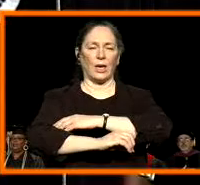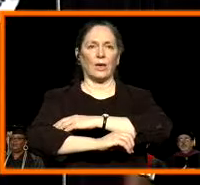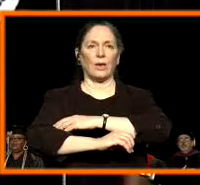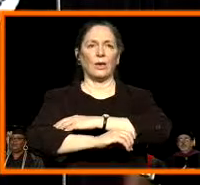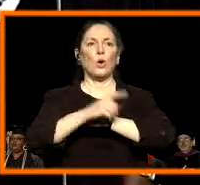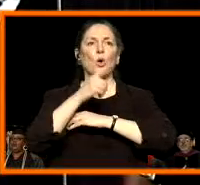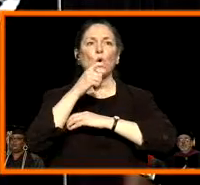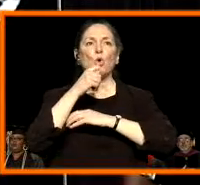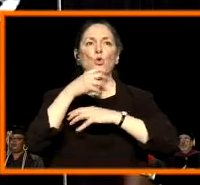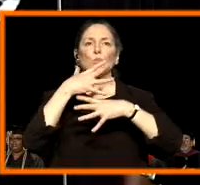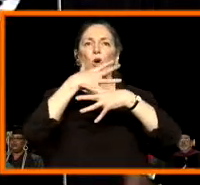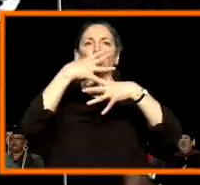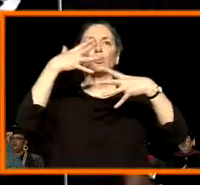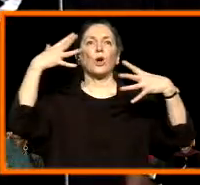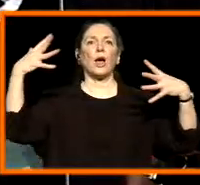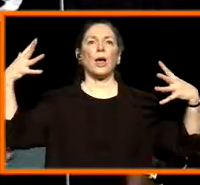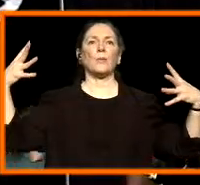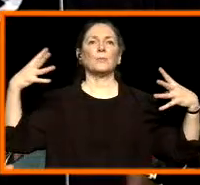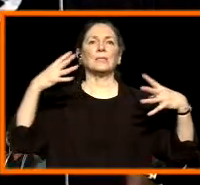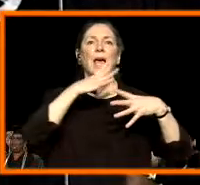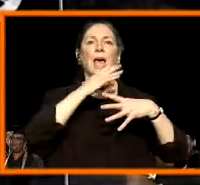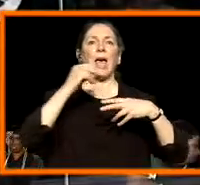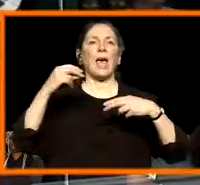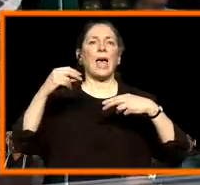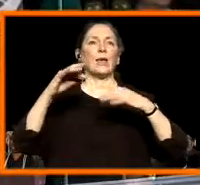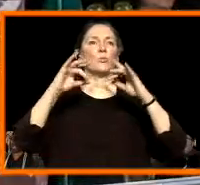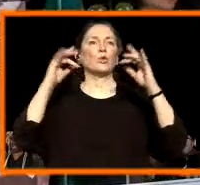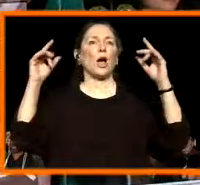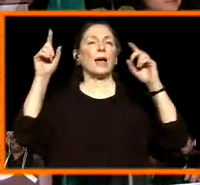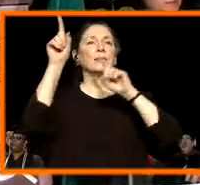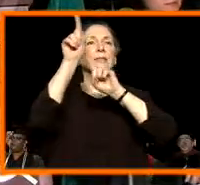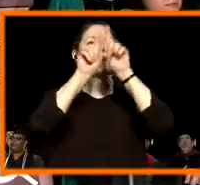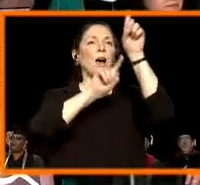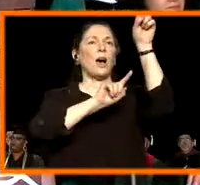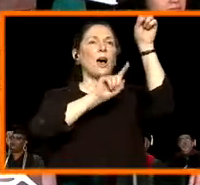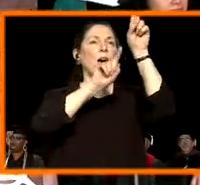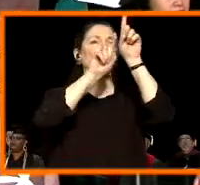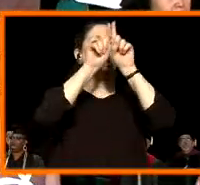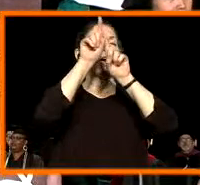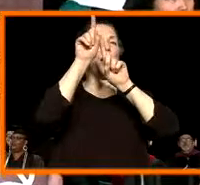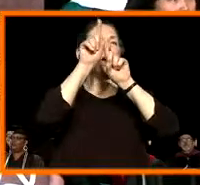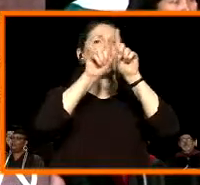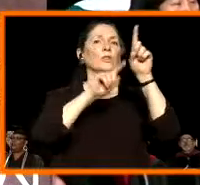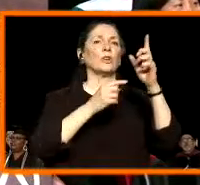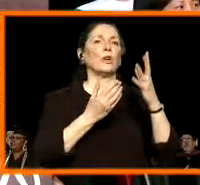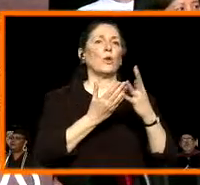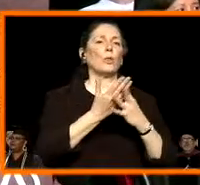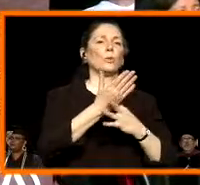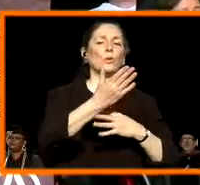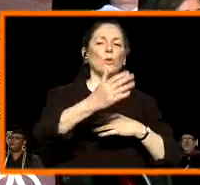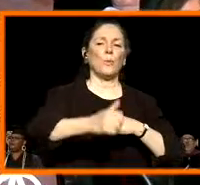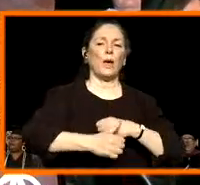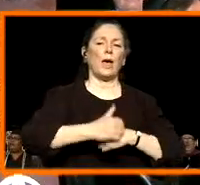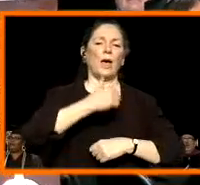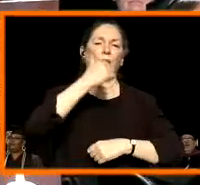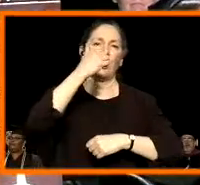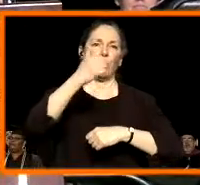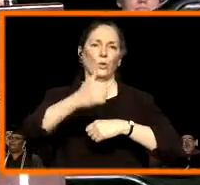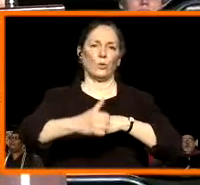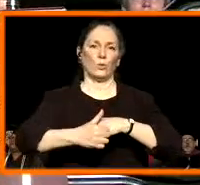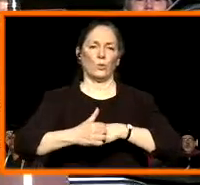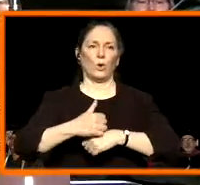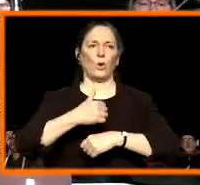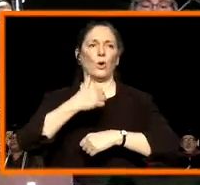gleaming, whose broad stripes and bright stars through the